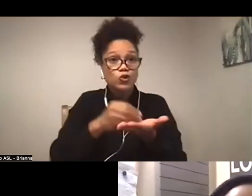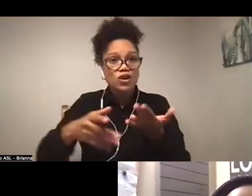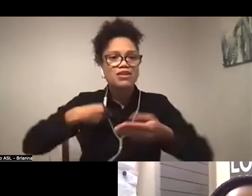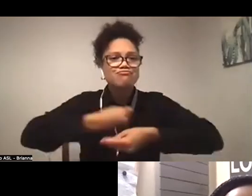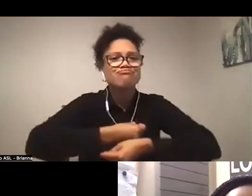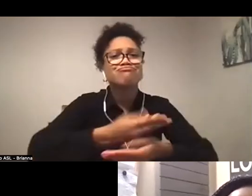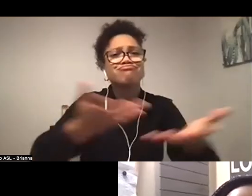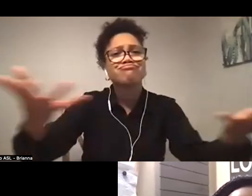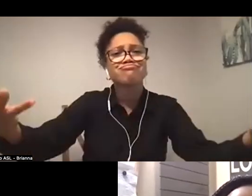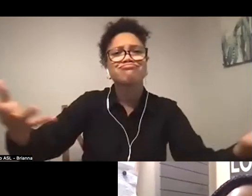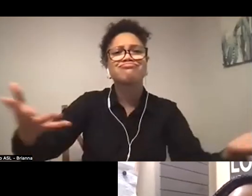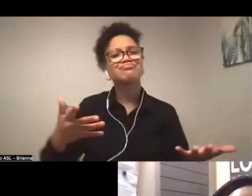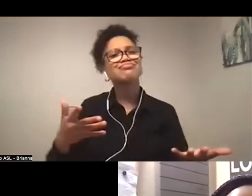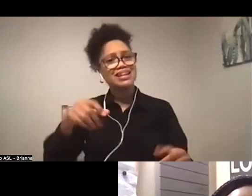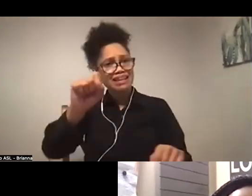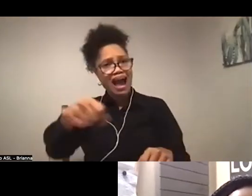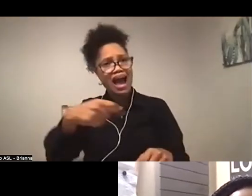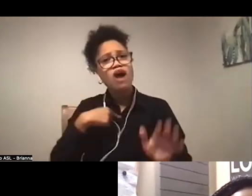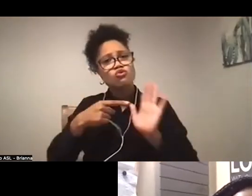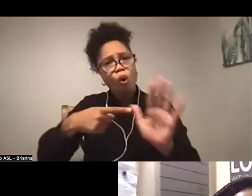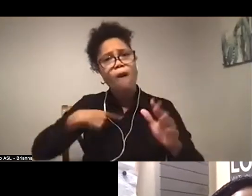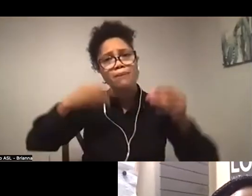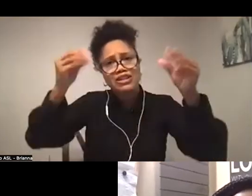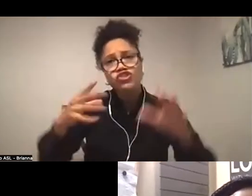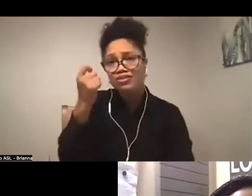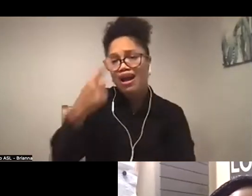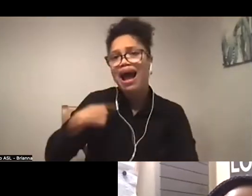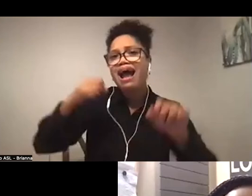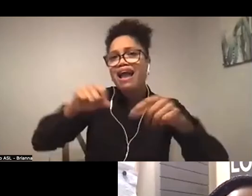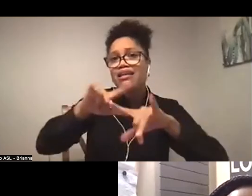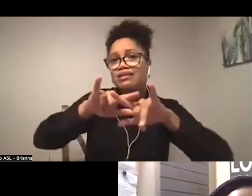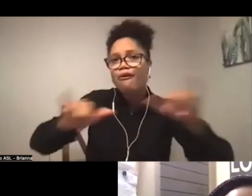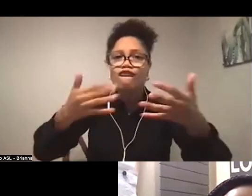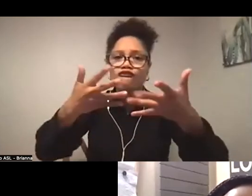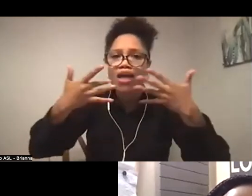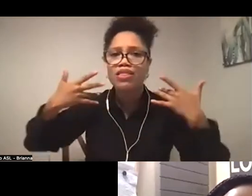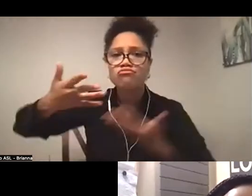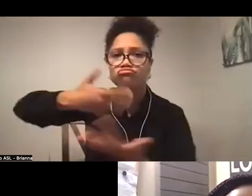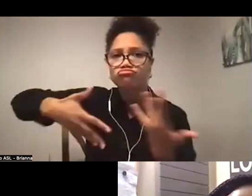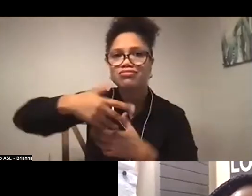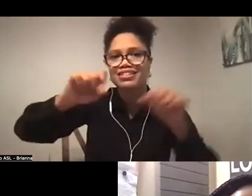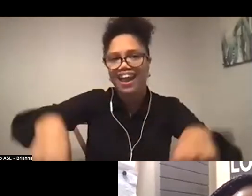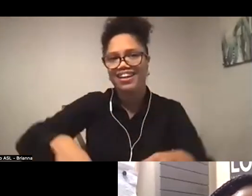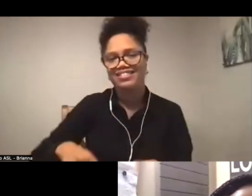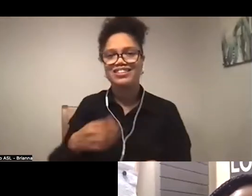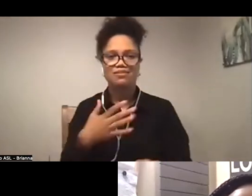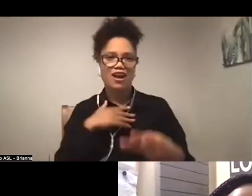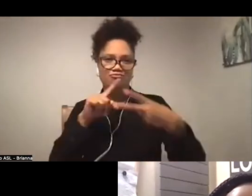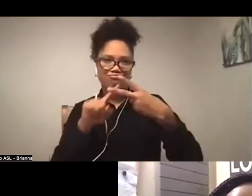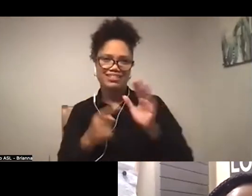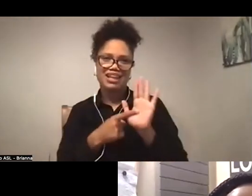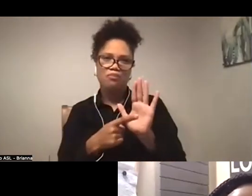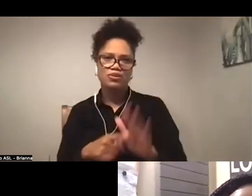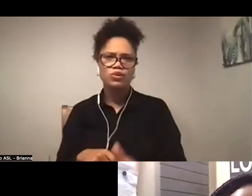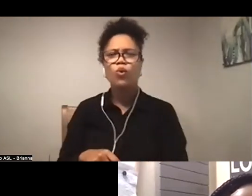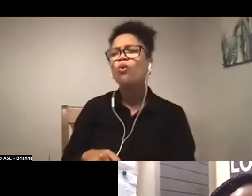your teacher, but I can also be friendly toward you. So those are my two examples. That's